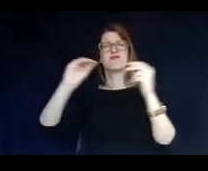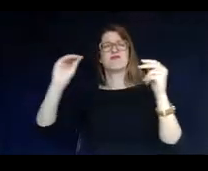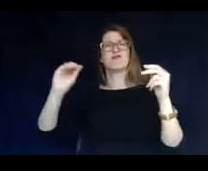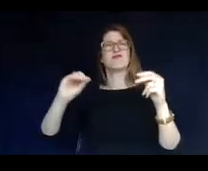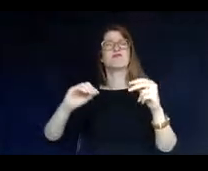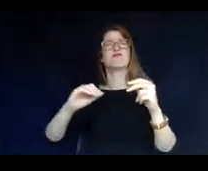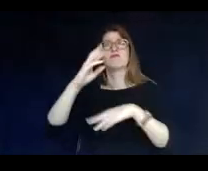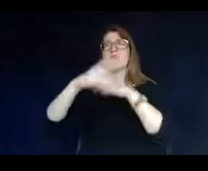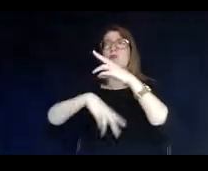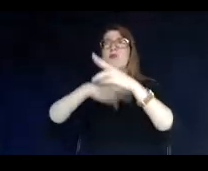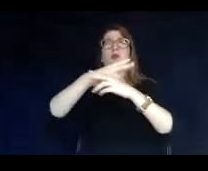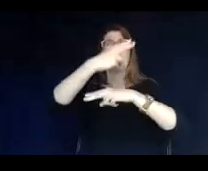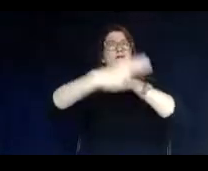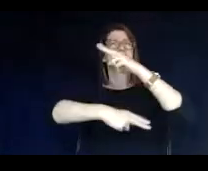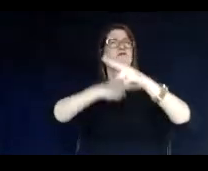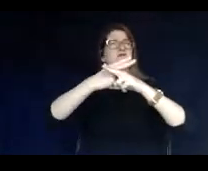speak,